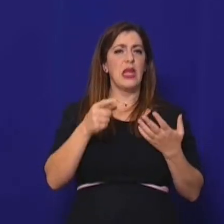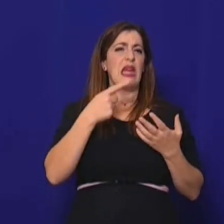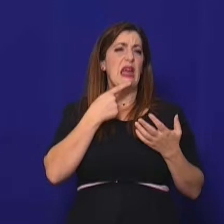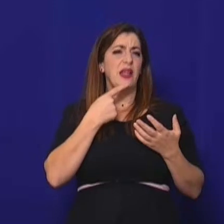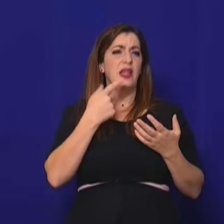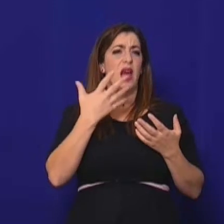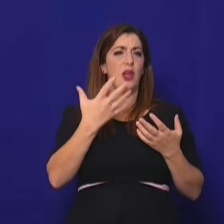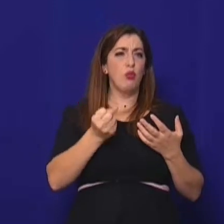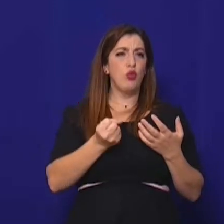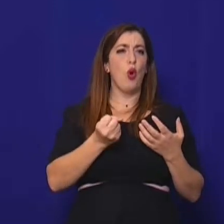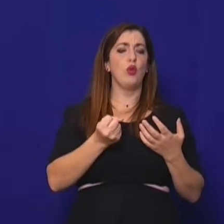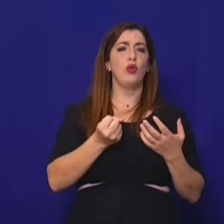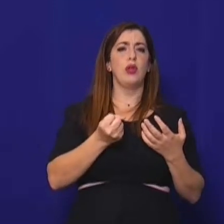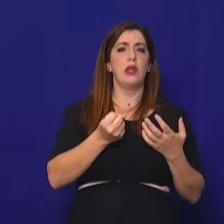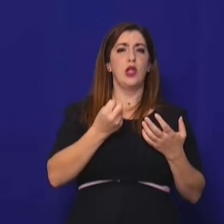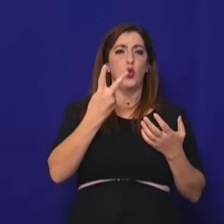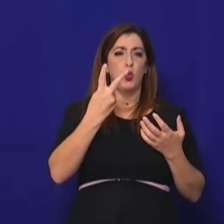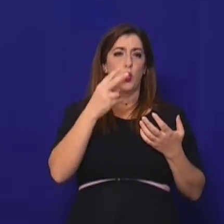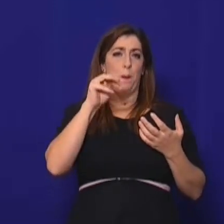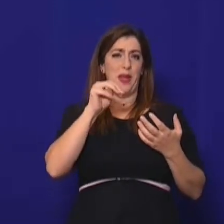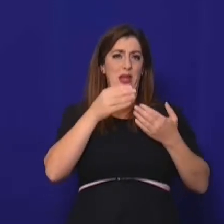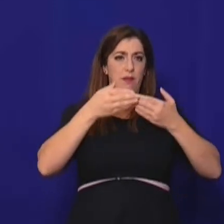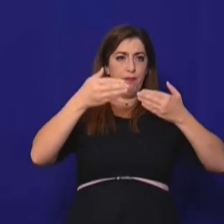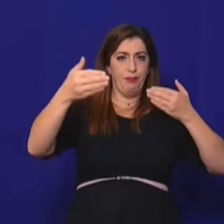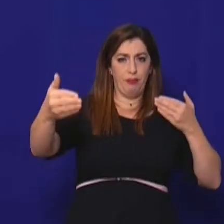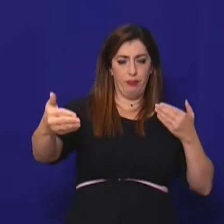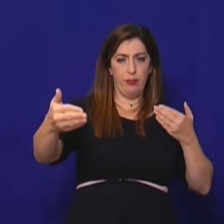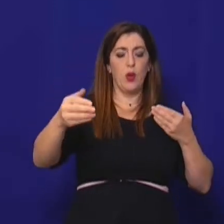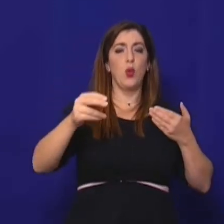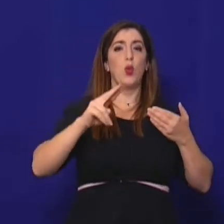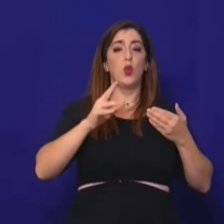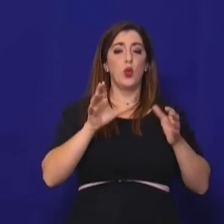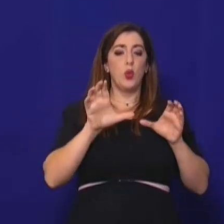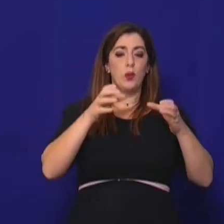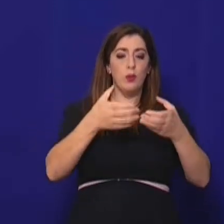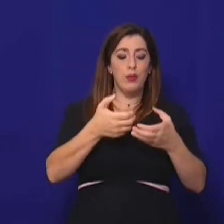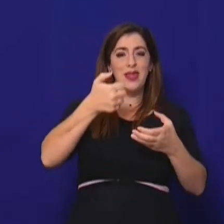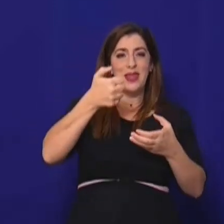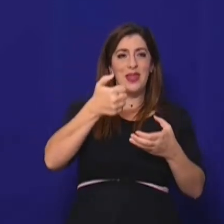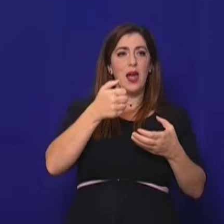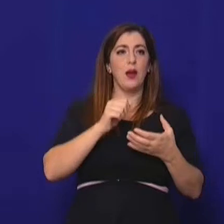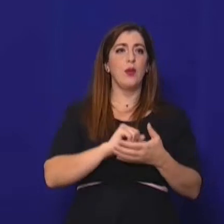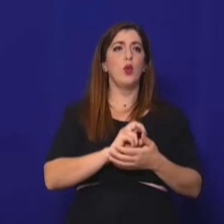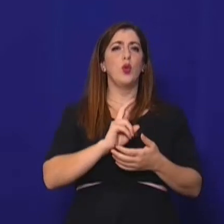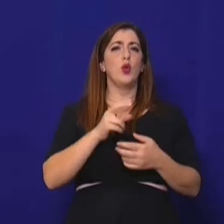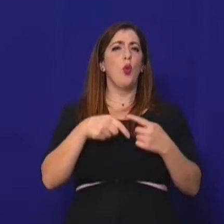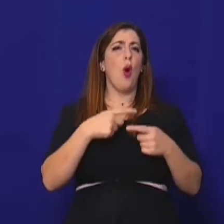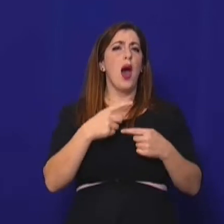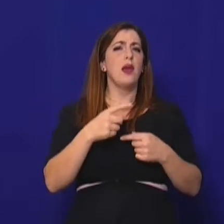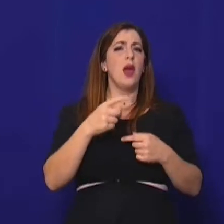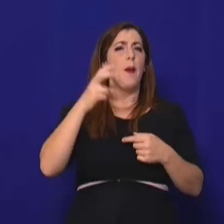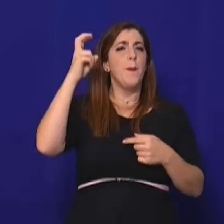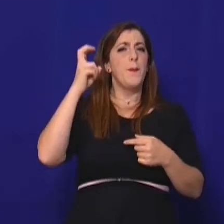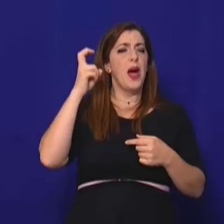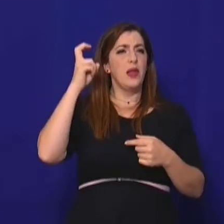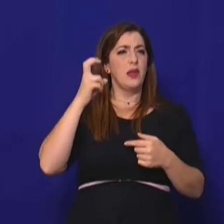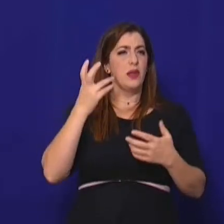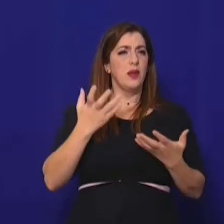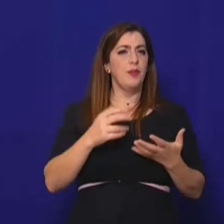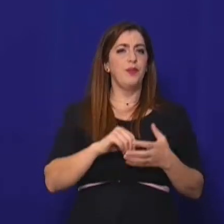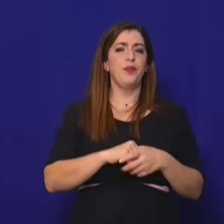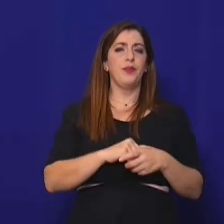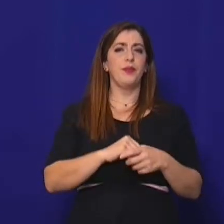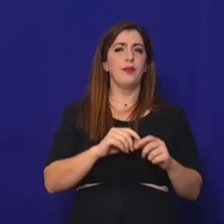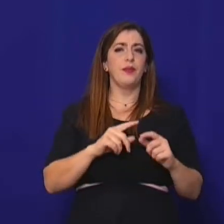metri, gruppi ta' 6 fil-bus stops, eċetera, inkluż fil-bus stops, eċetera, imma ħadd ma qed jagħmel referenza jew ftit li xi